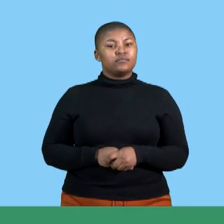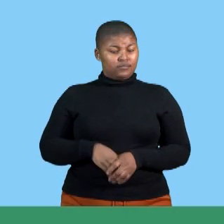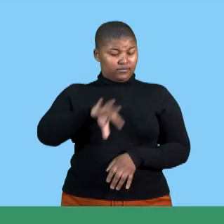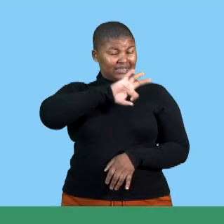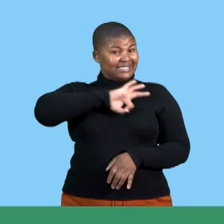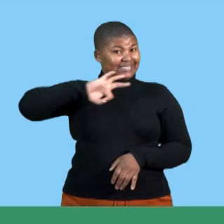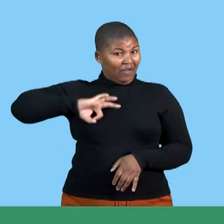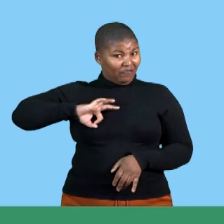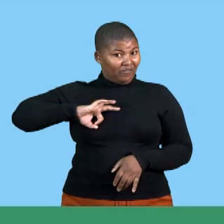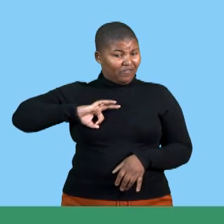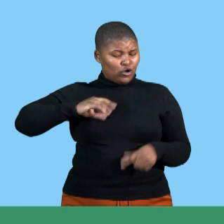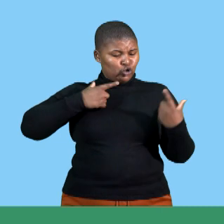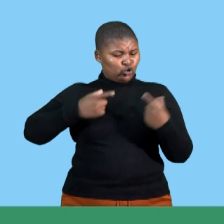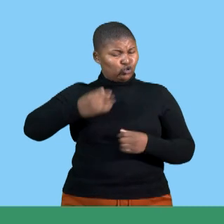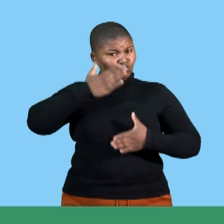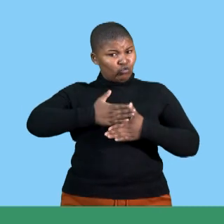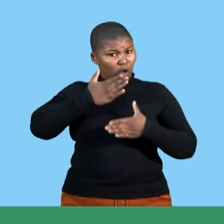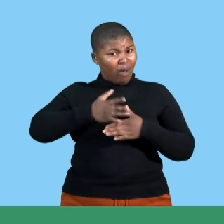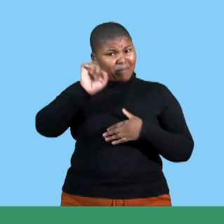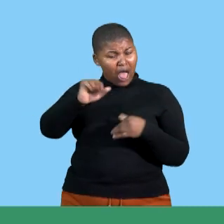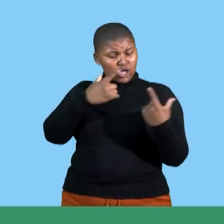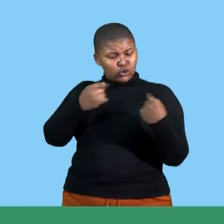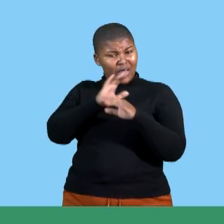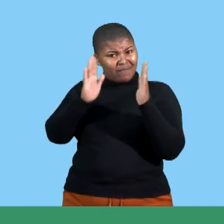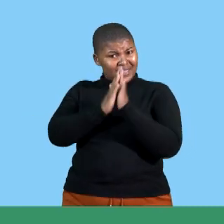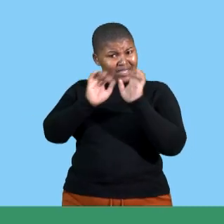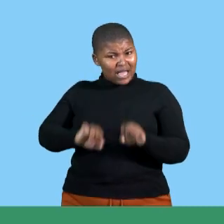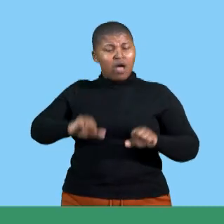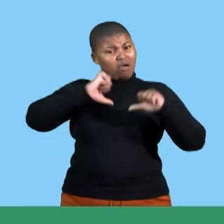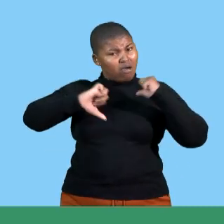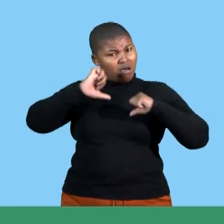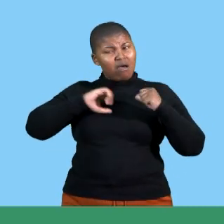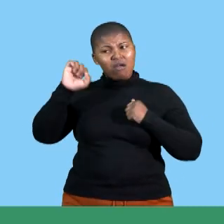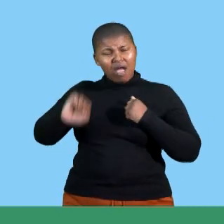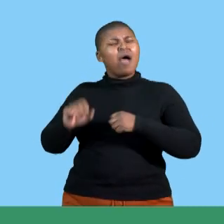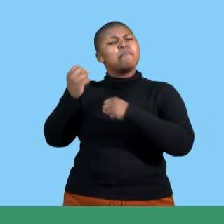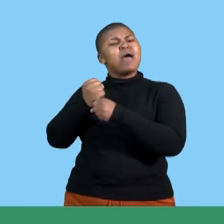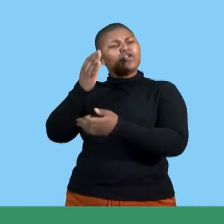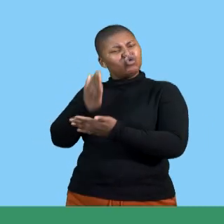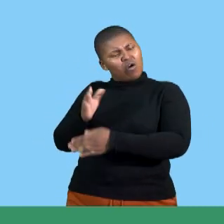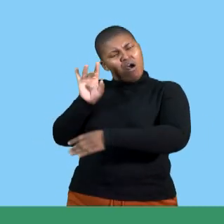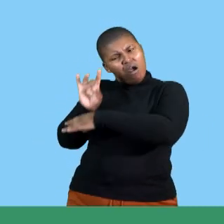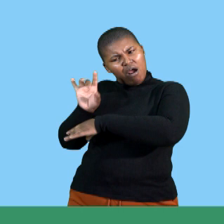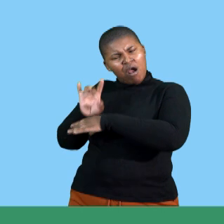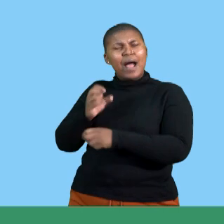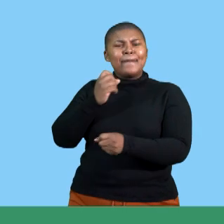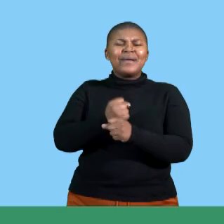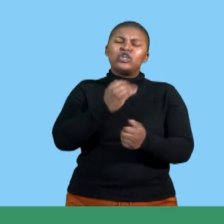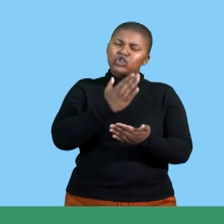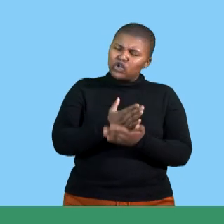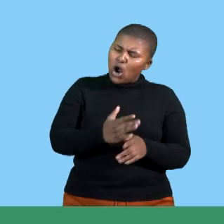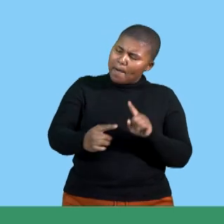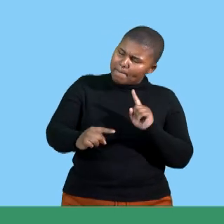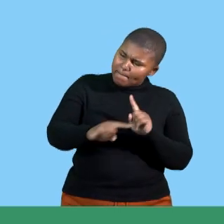on employees' performance. It's very important that you give them, and in this, you need to be constructive. What do I mean by